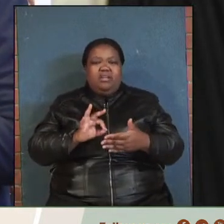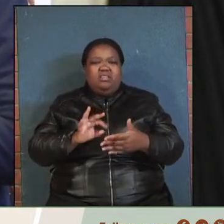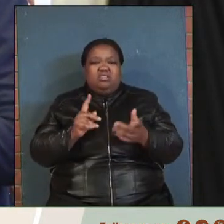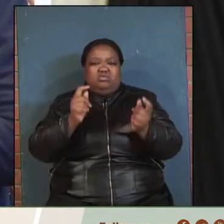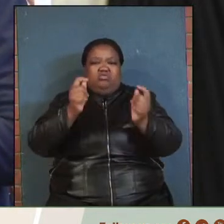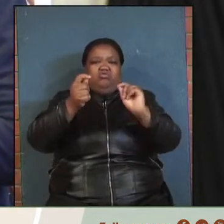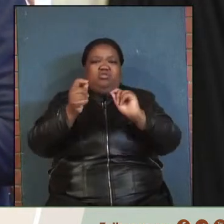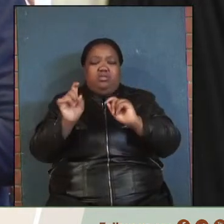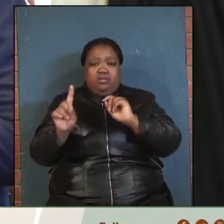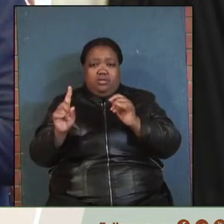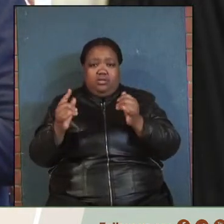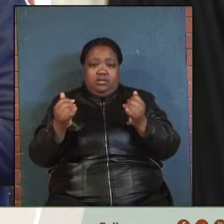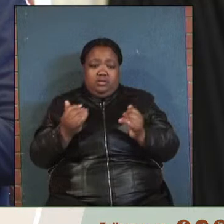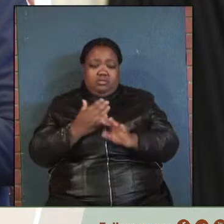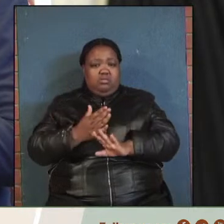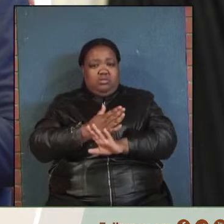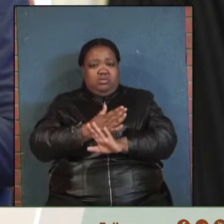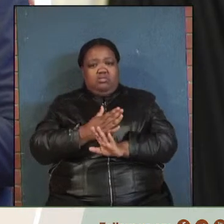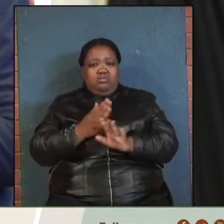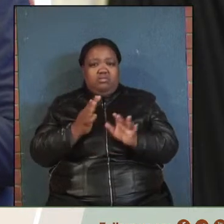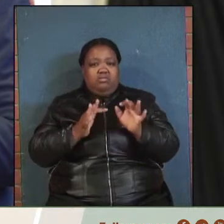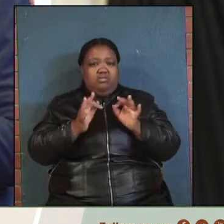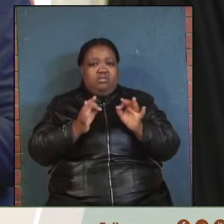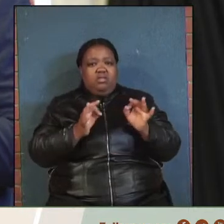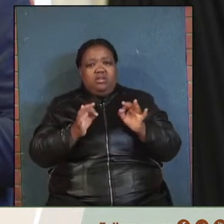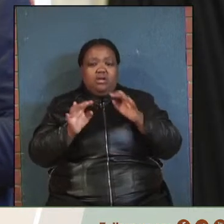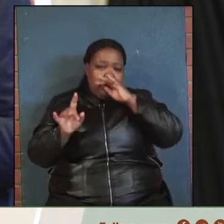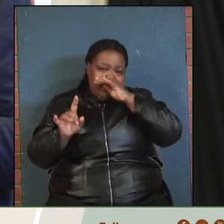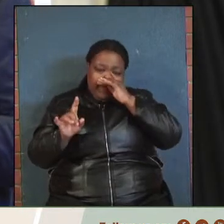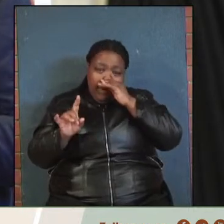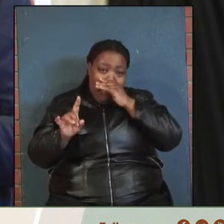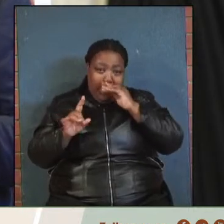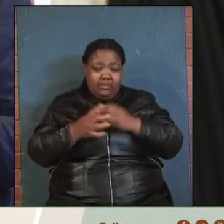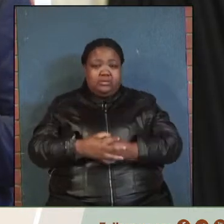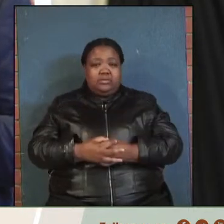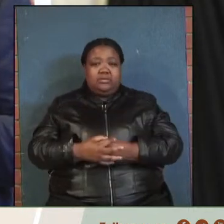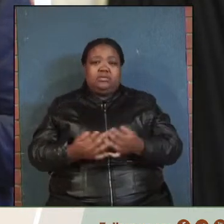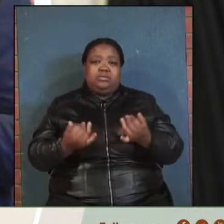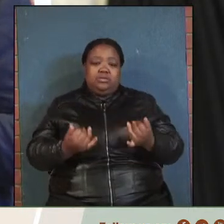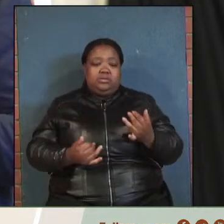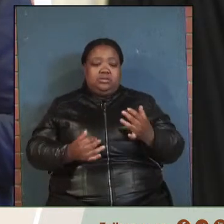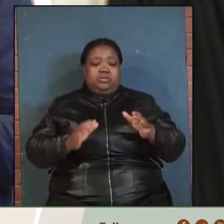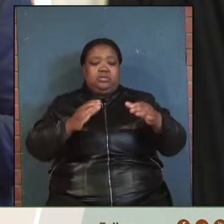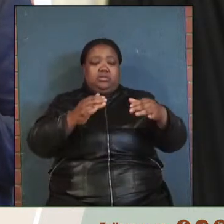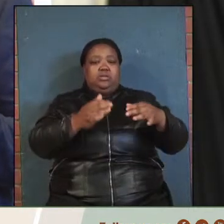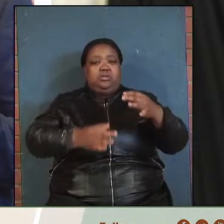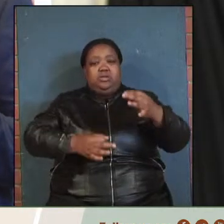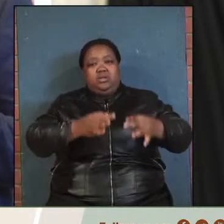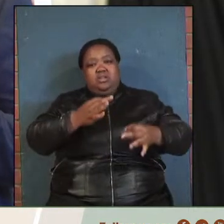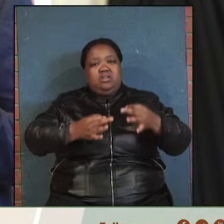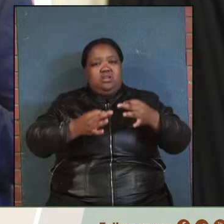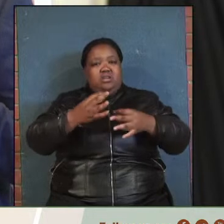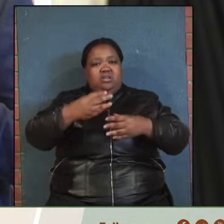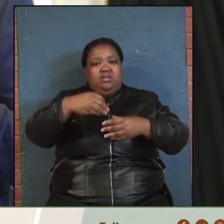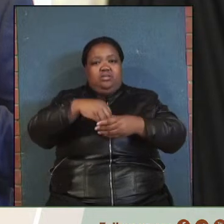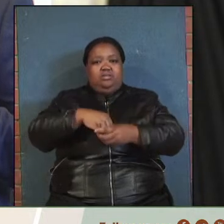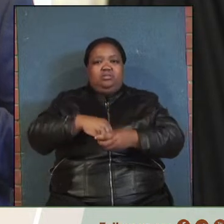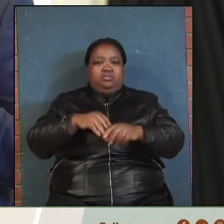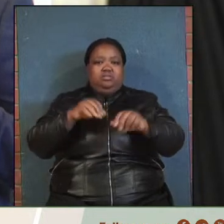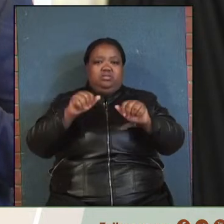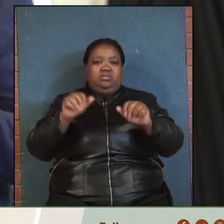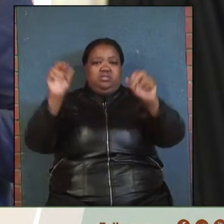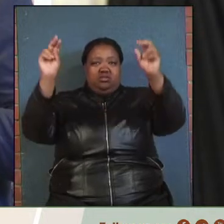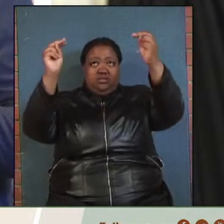As I alluded earlier on, the electoral system allowed political parties only to participate during